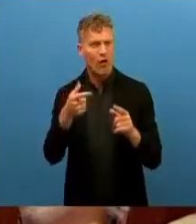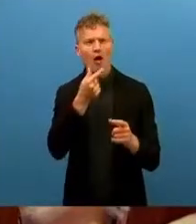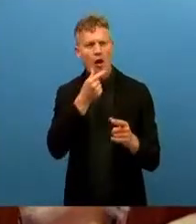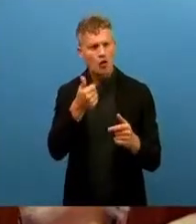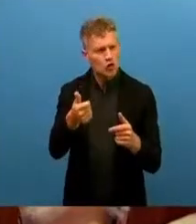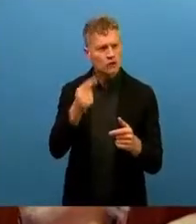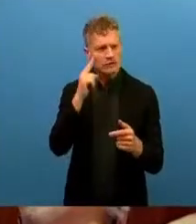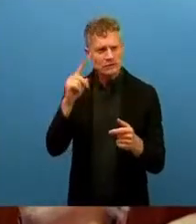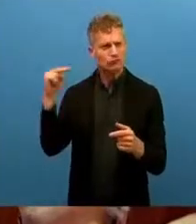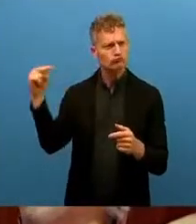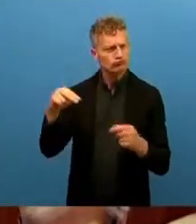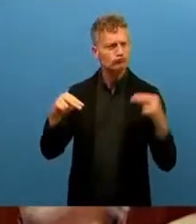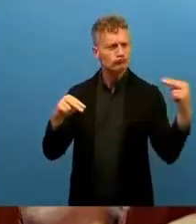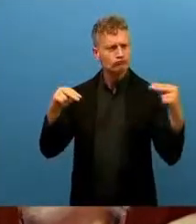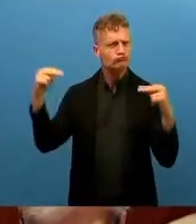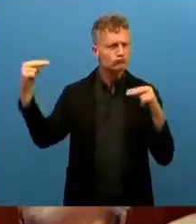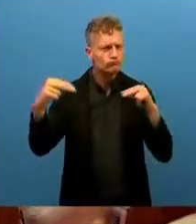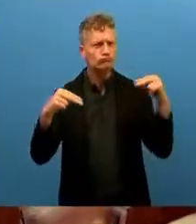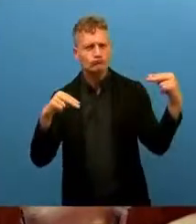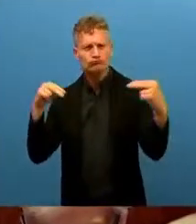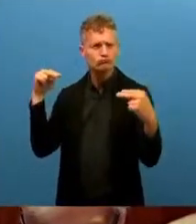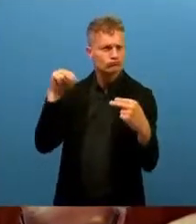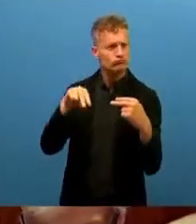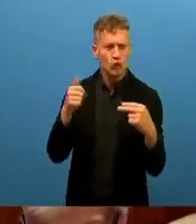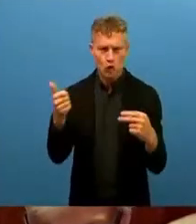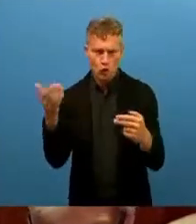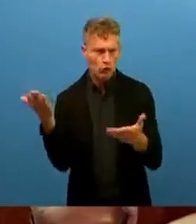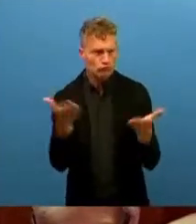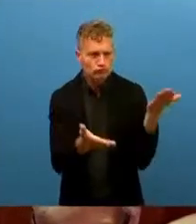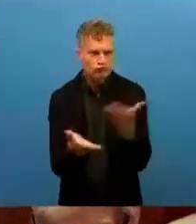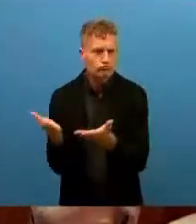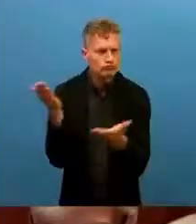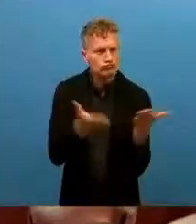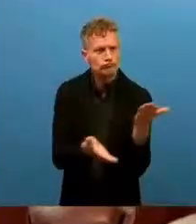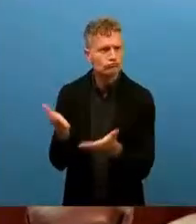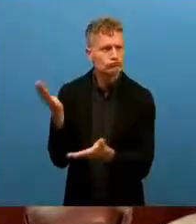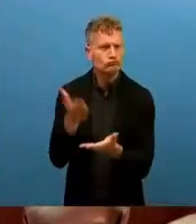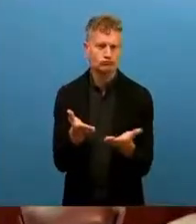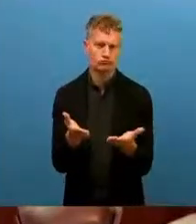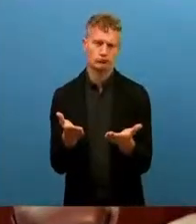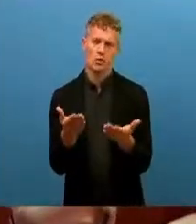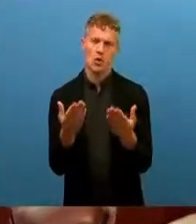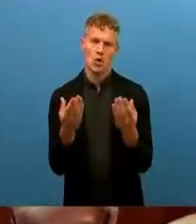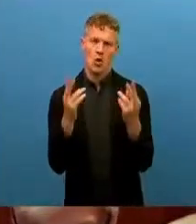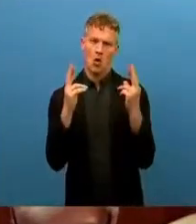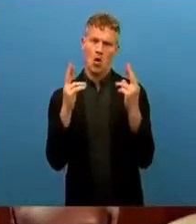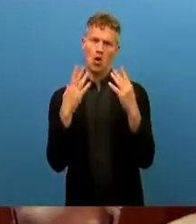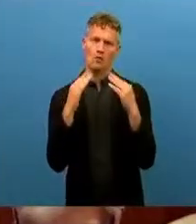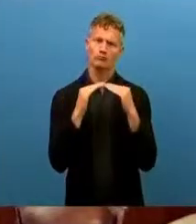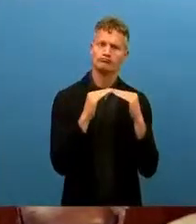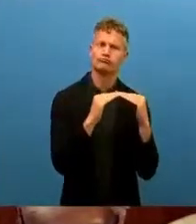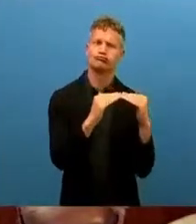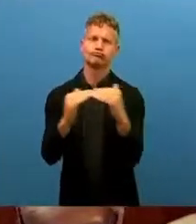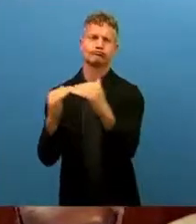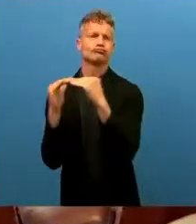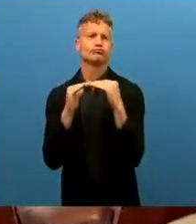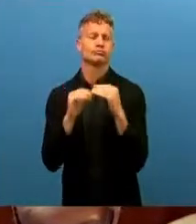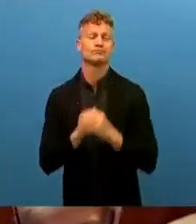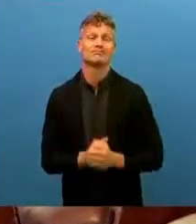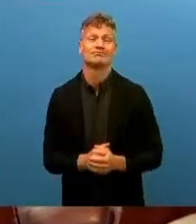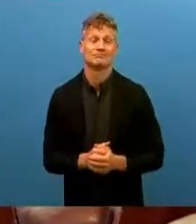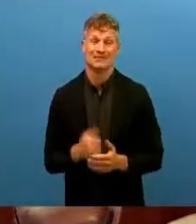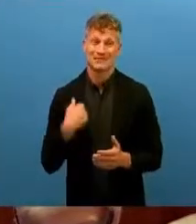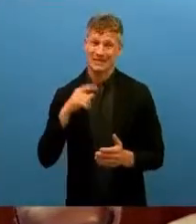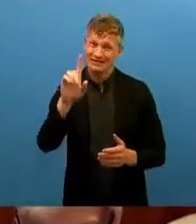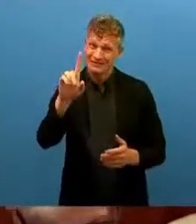justice and equality. Let me start with this. Participation is not just about presence.